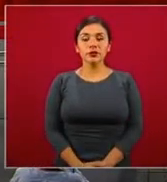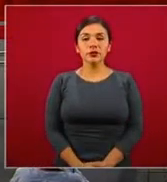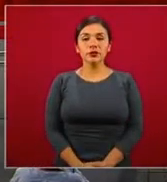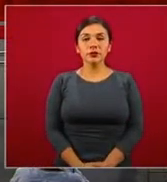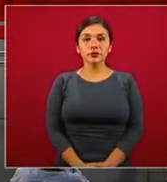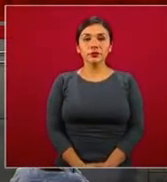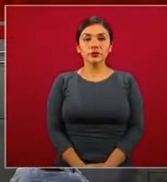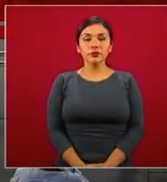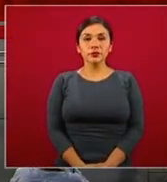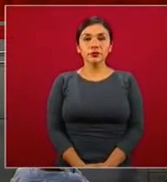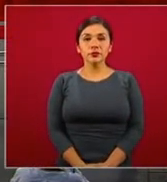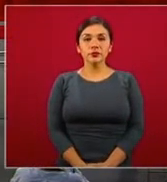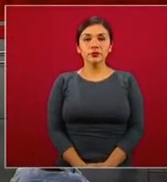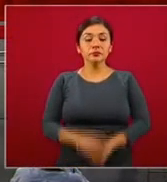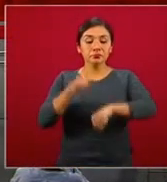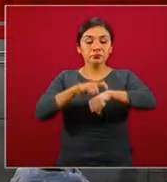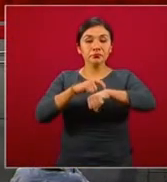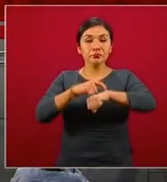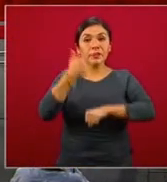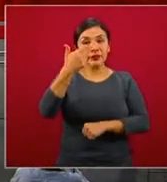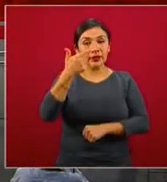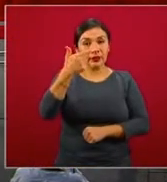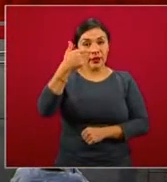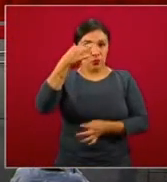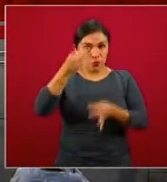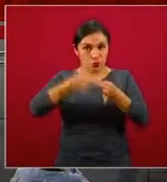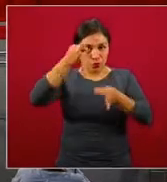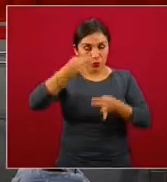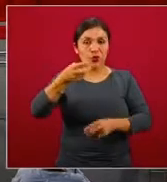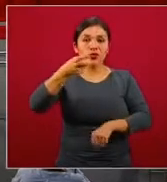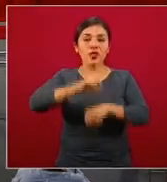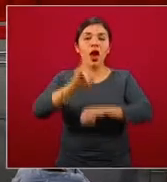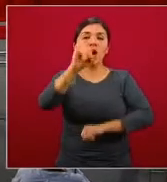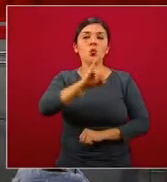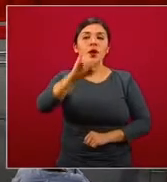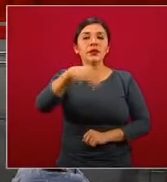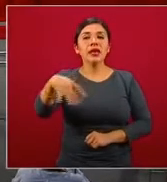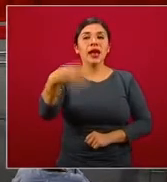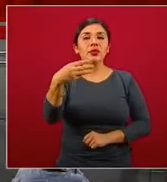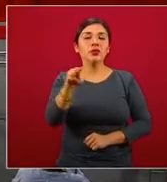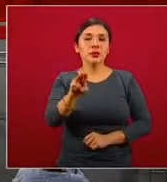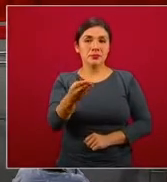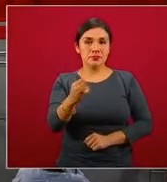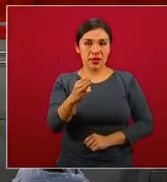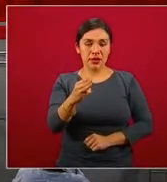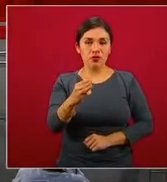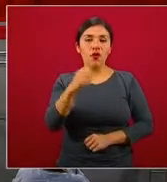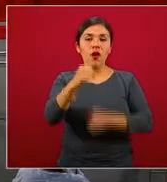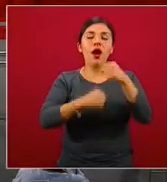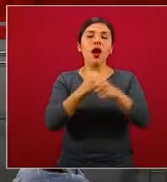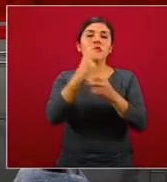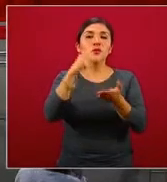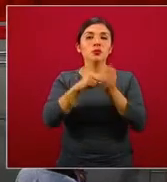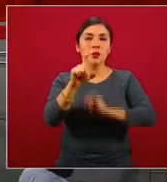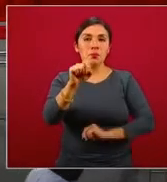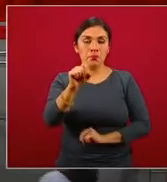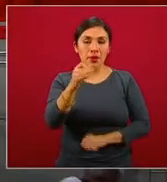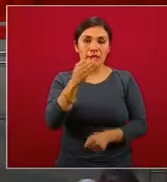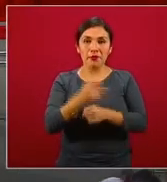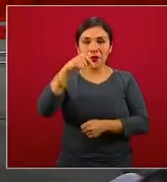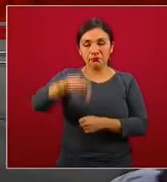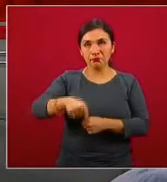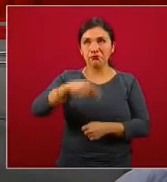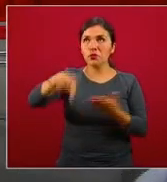Very well. It's 7 o'clock on the dot, Thursday, May 14th, 2020. We're